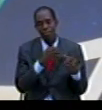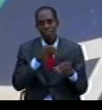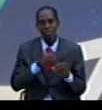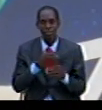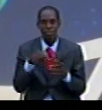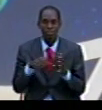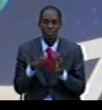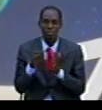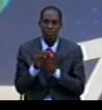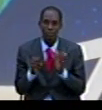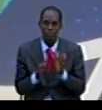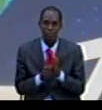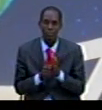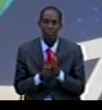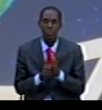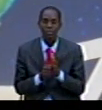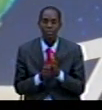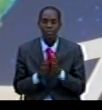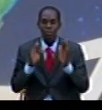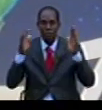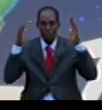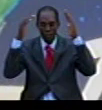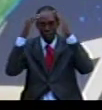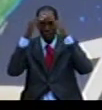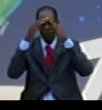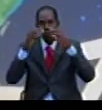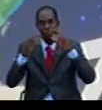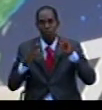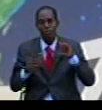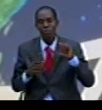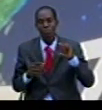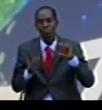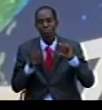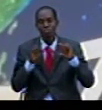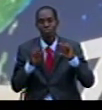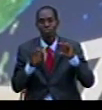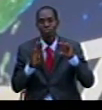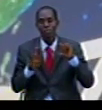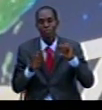Bishop T.V. Adelakun, you're recognized, sir.